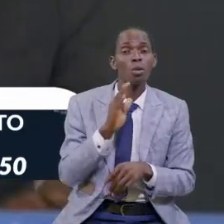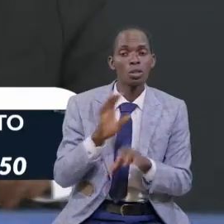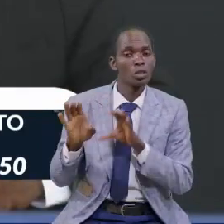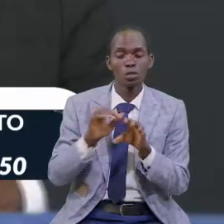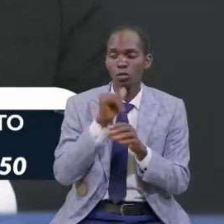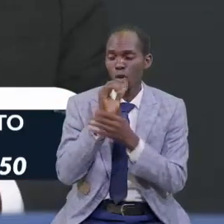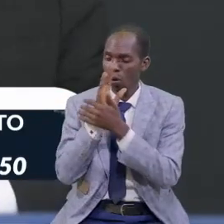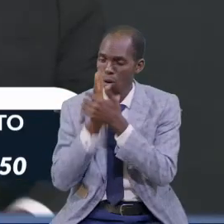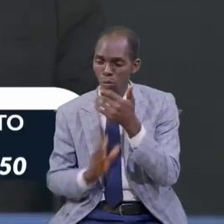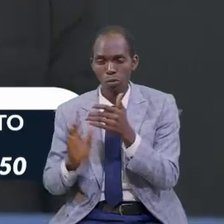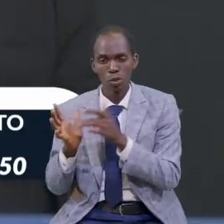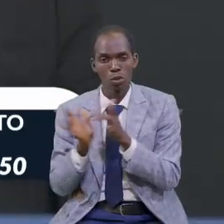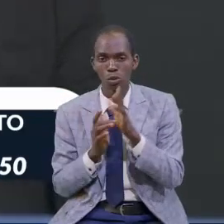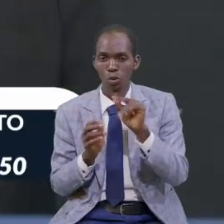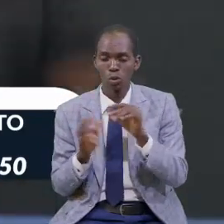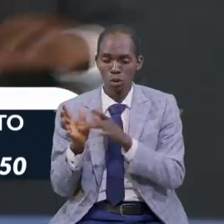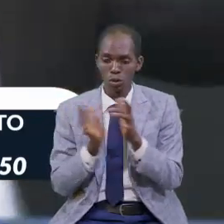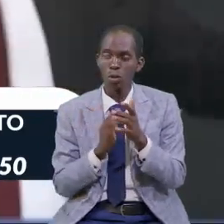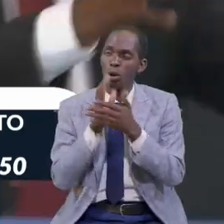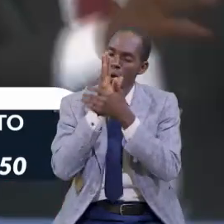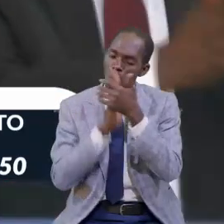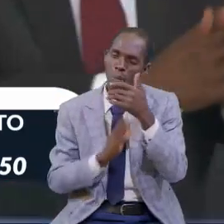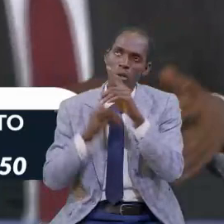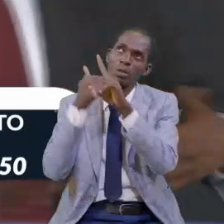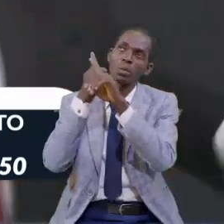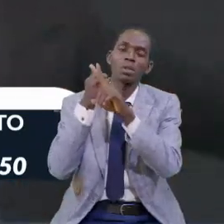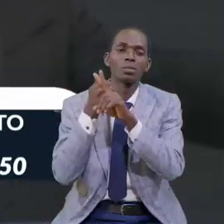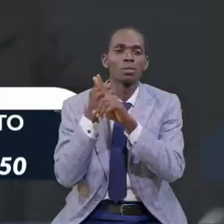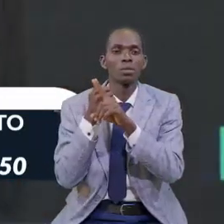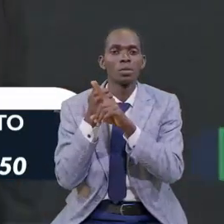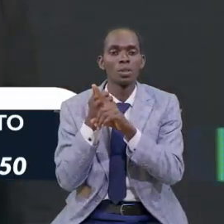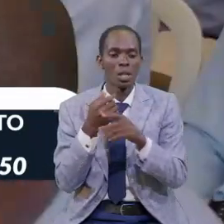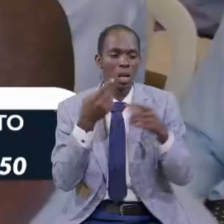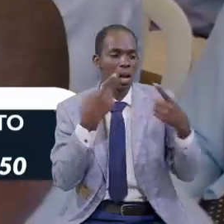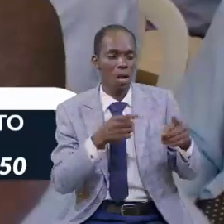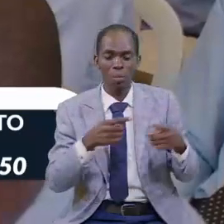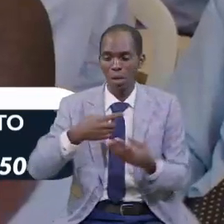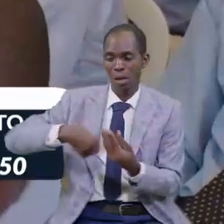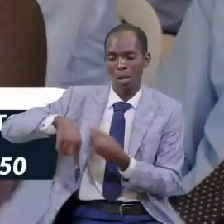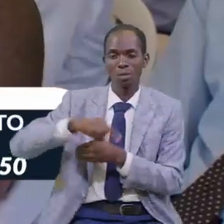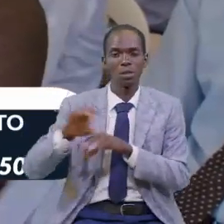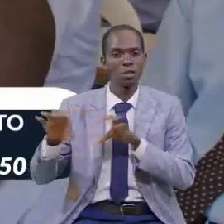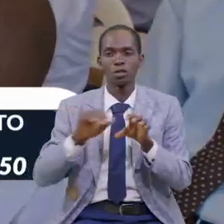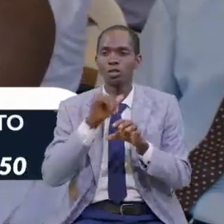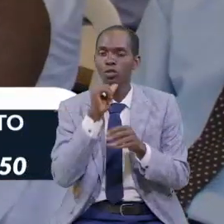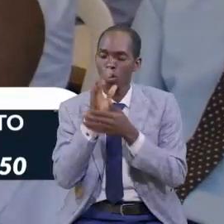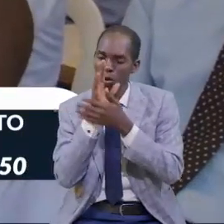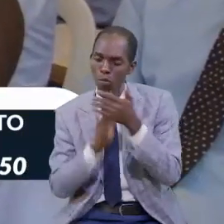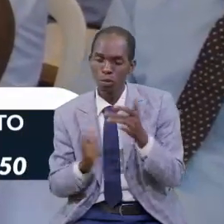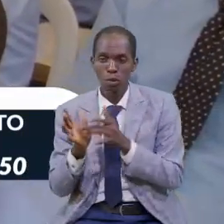he humbled himself. The events around him did not humble him,